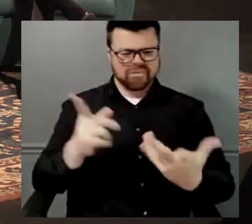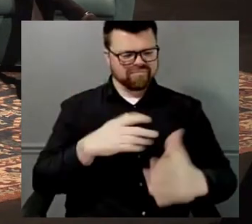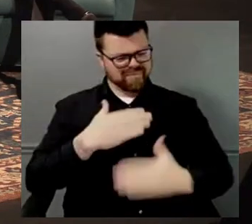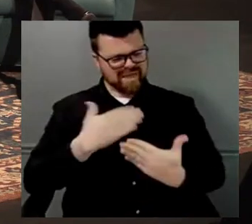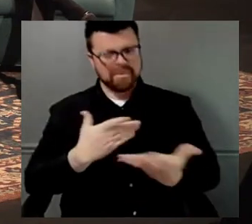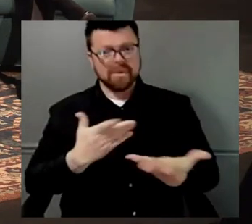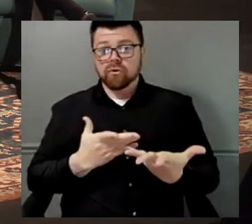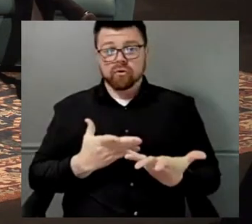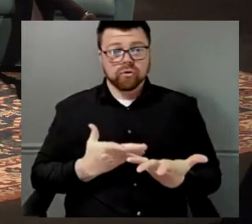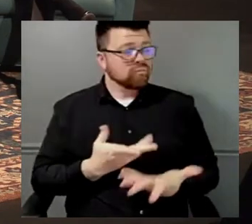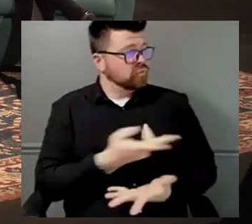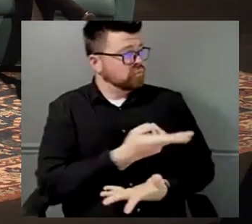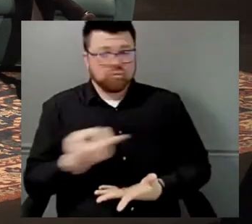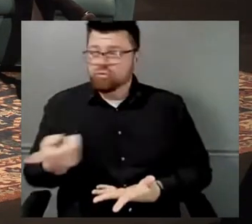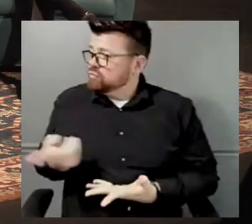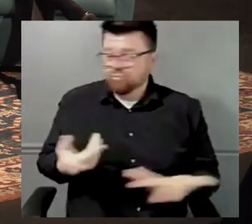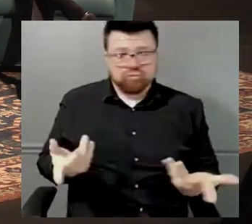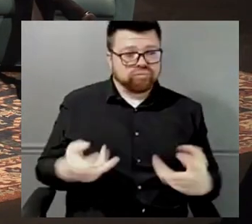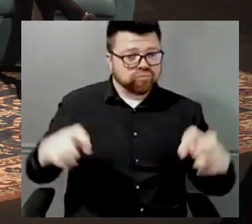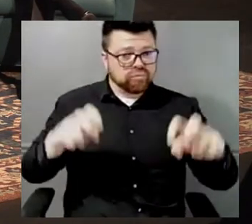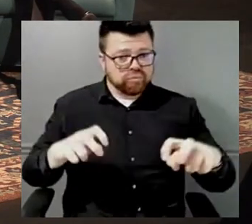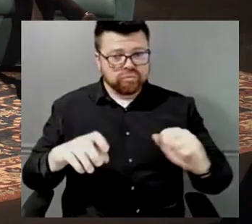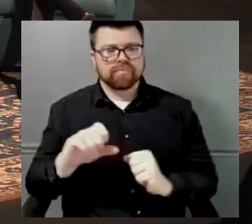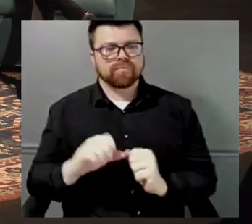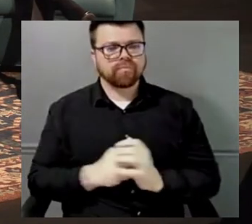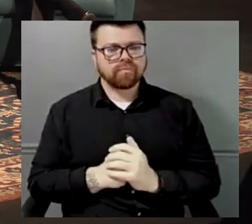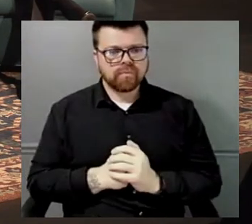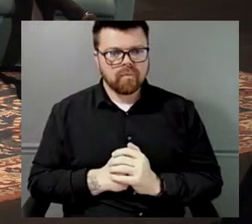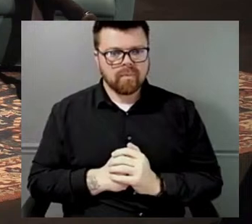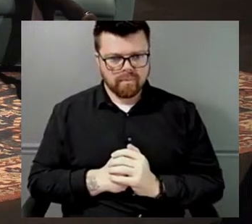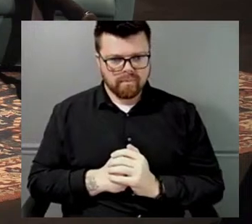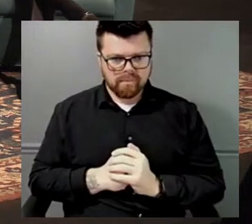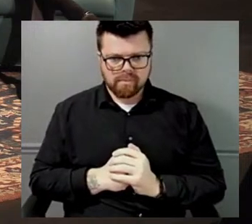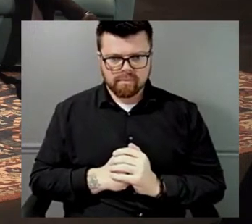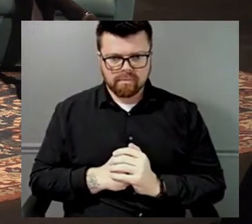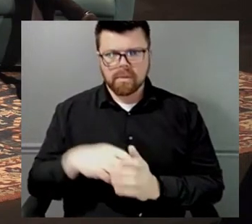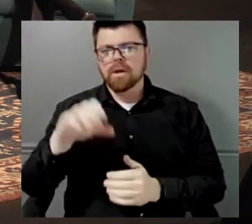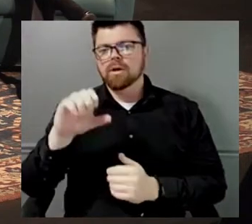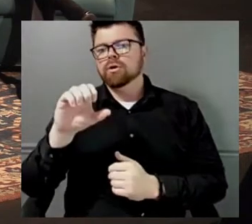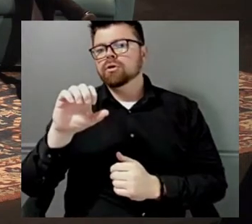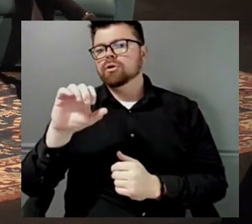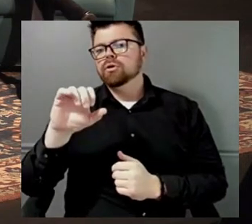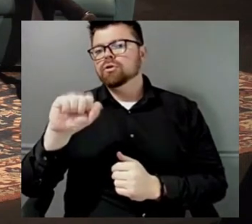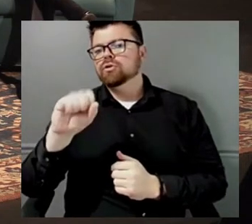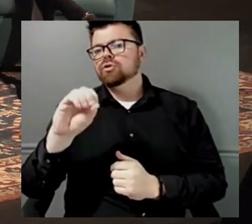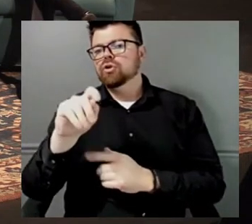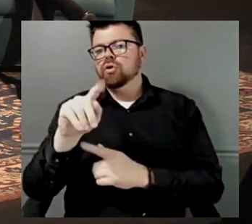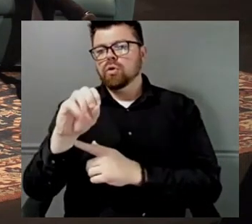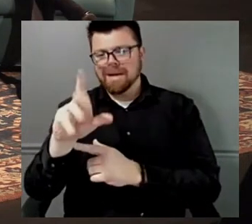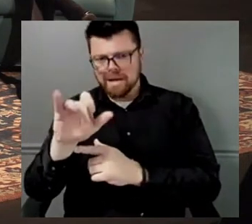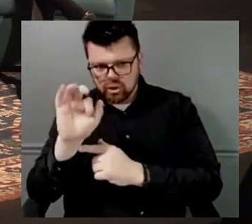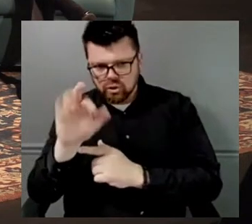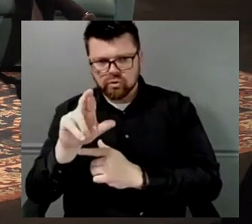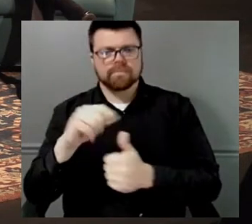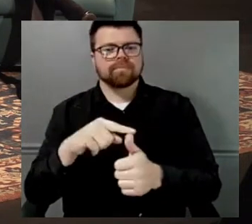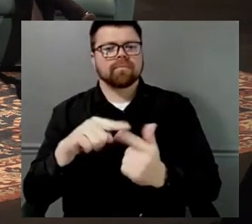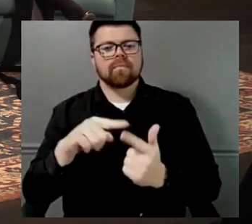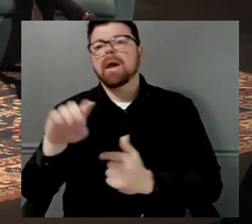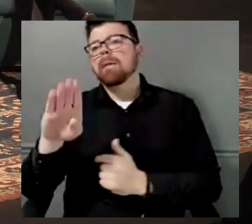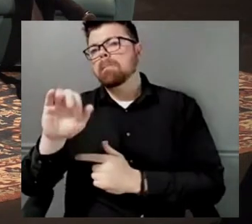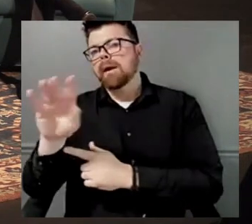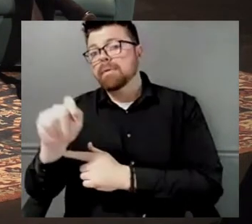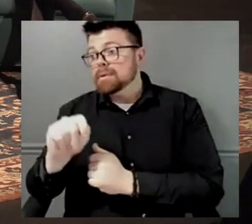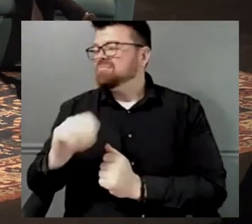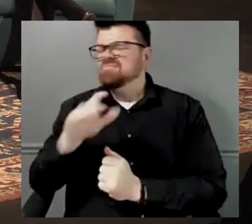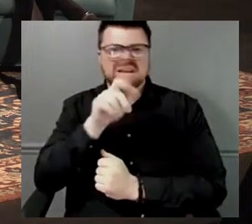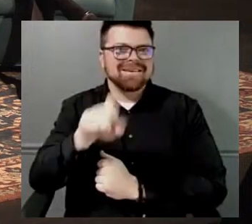Justices Sotomayor and Barrett. They need no introduction, but I feel compelled to provide one nonetheless, and want to kind of